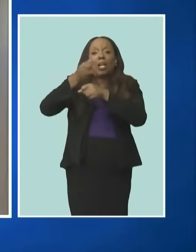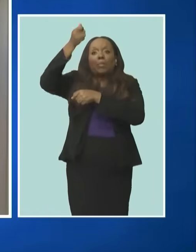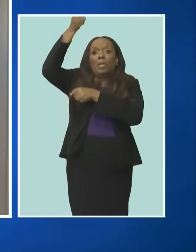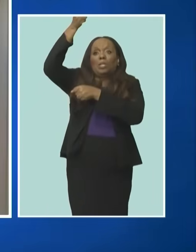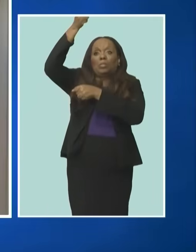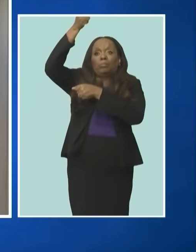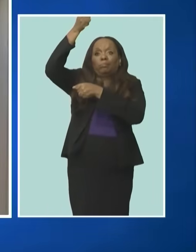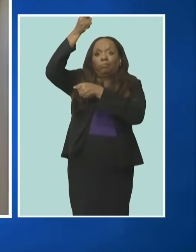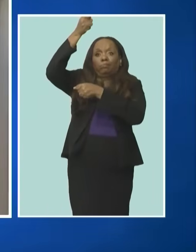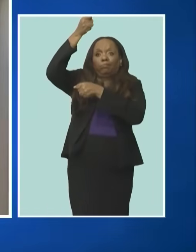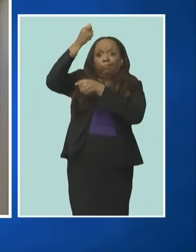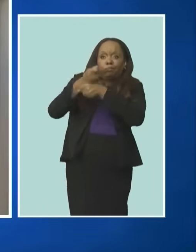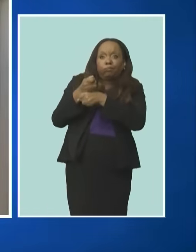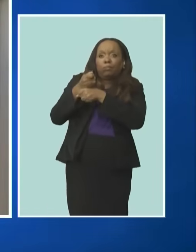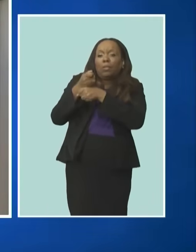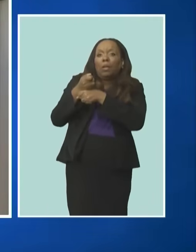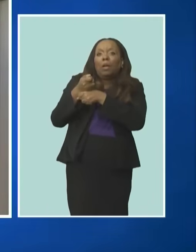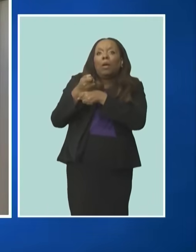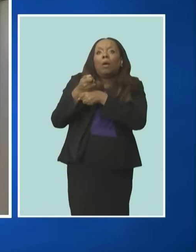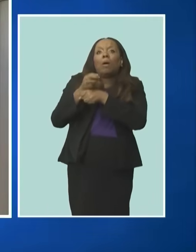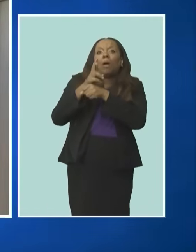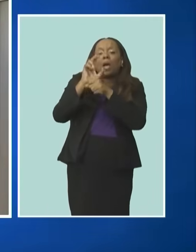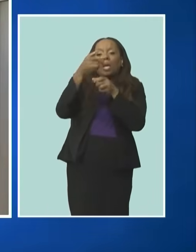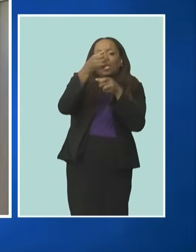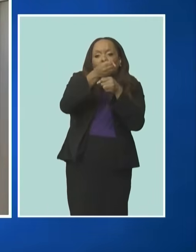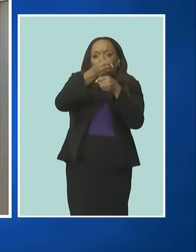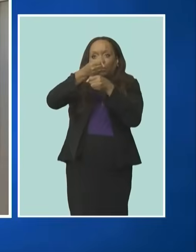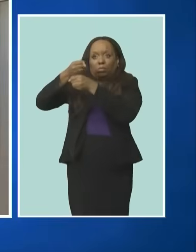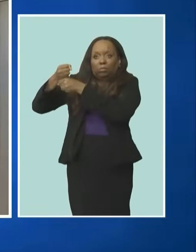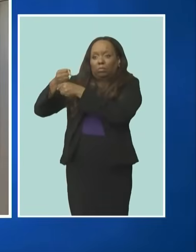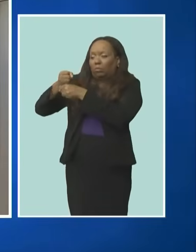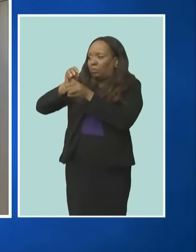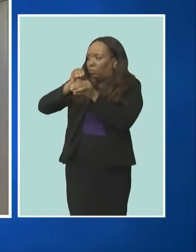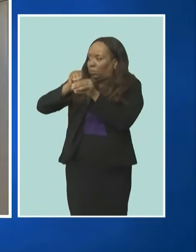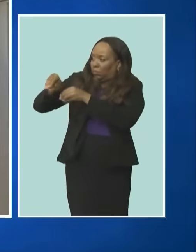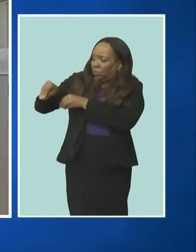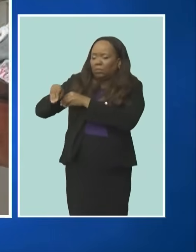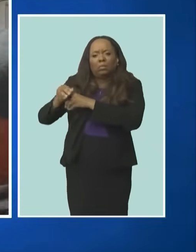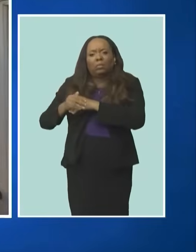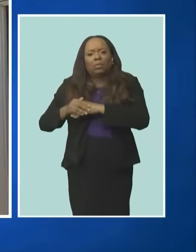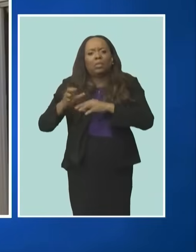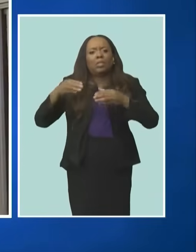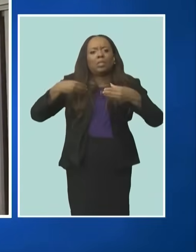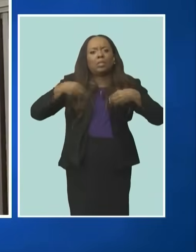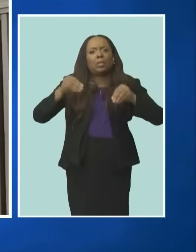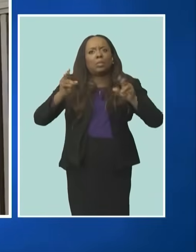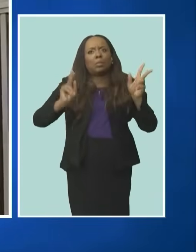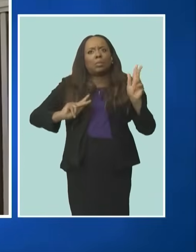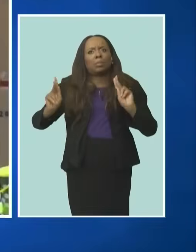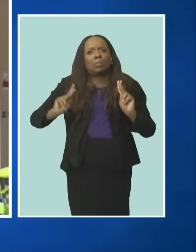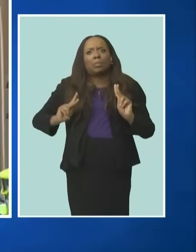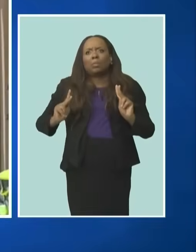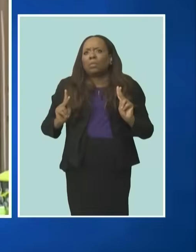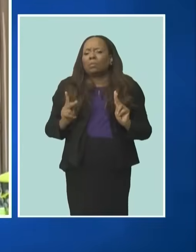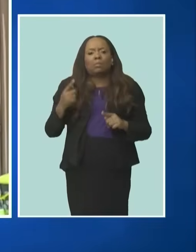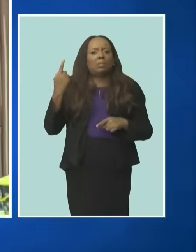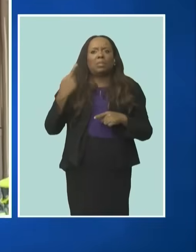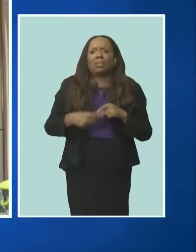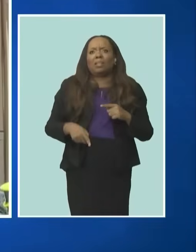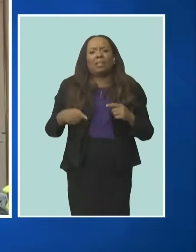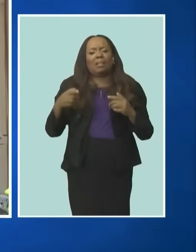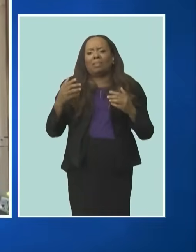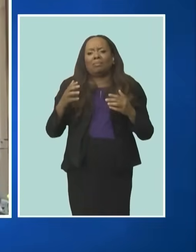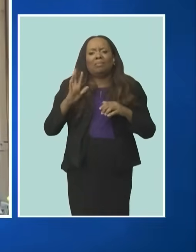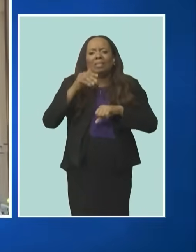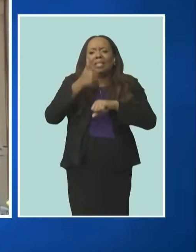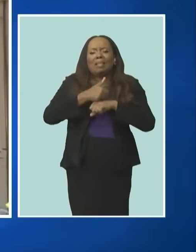require repositioning to avoid overhanging into the roadway, and store owners are reminded to avoid placing excessive